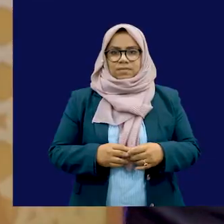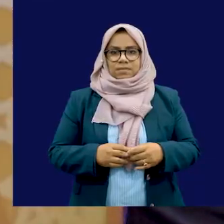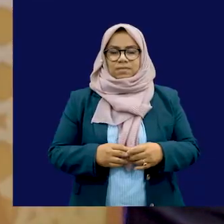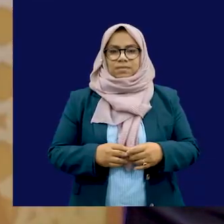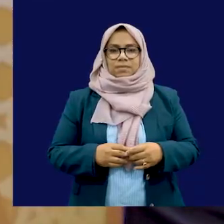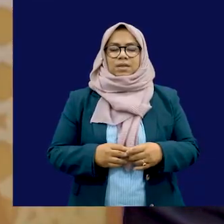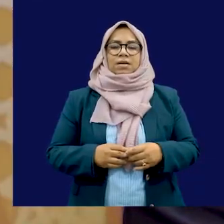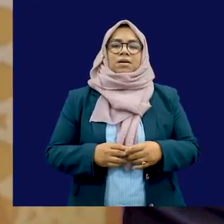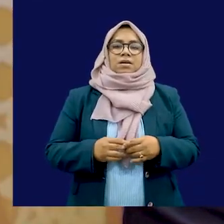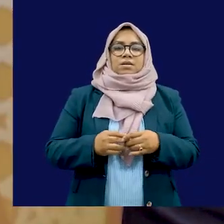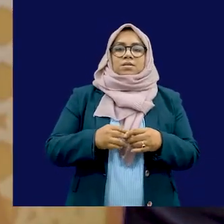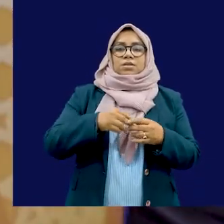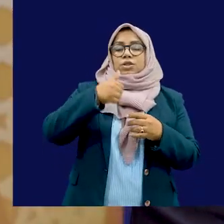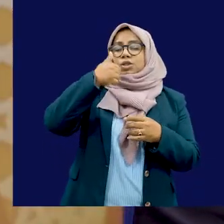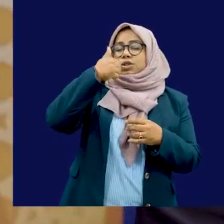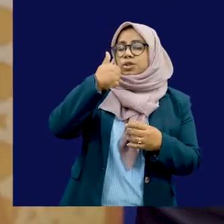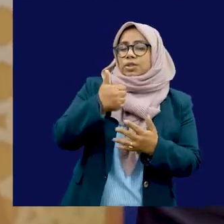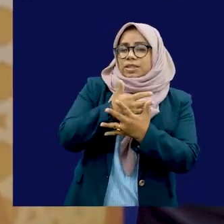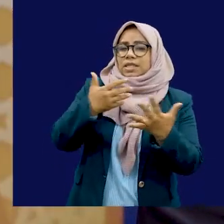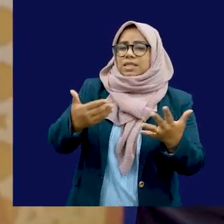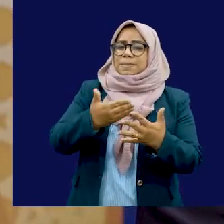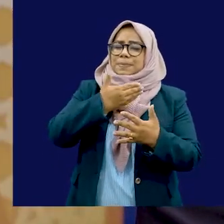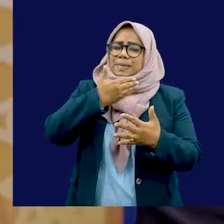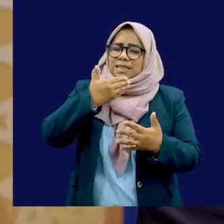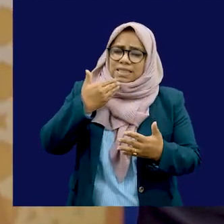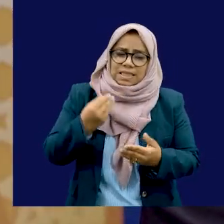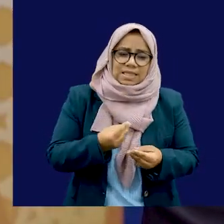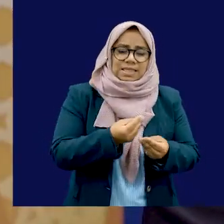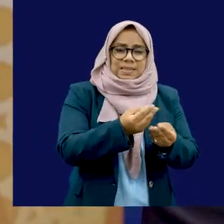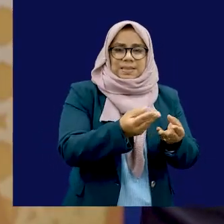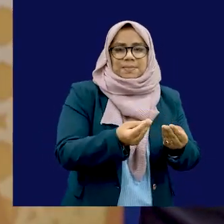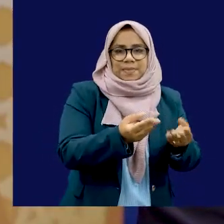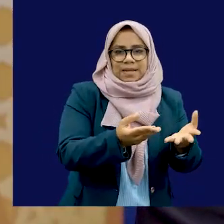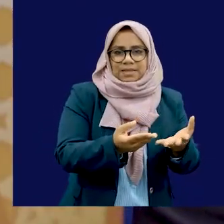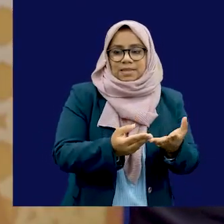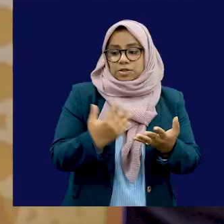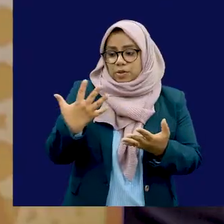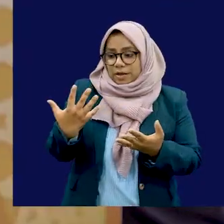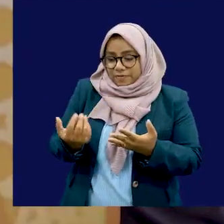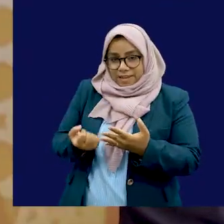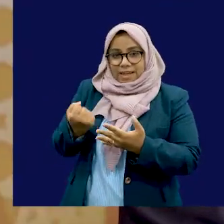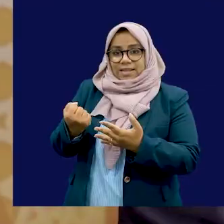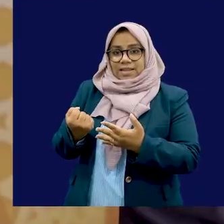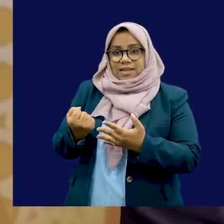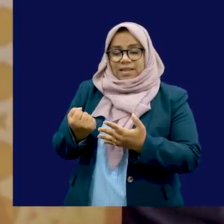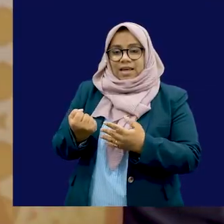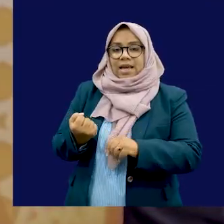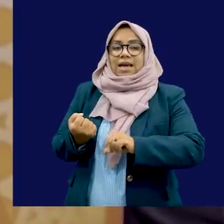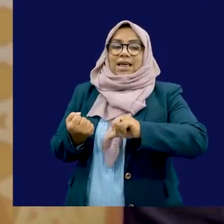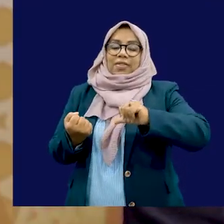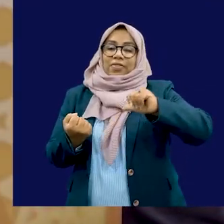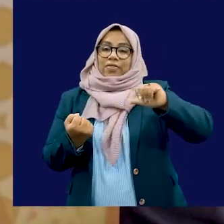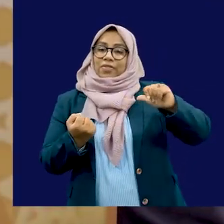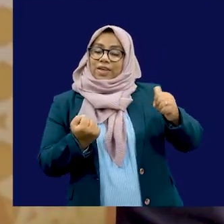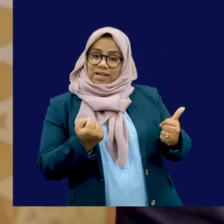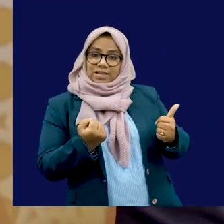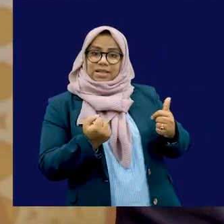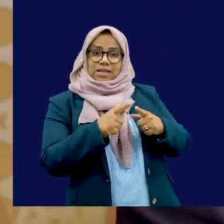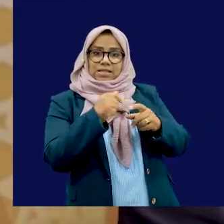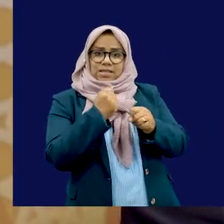who believe, spend from the good things that you have earned and from what we have brought forth, or what we